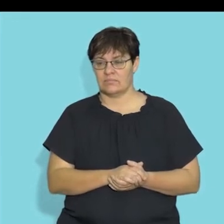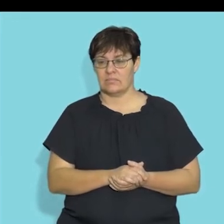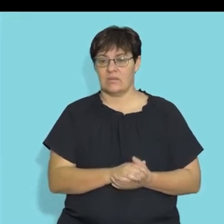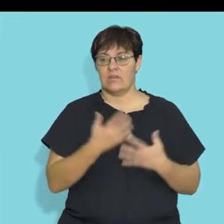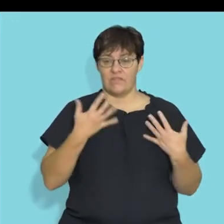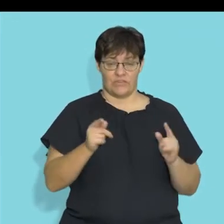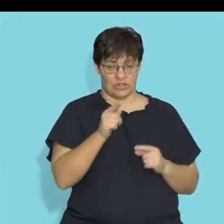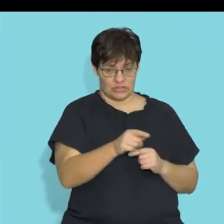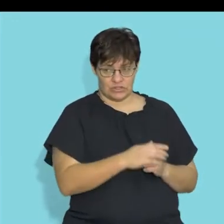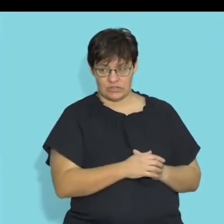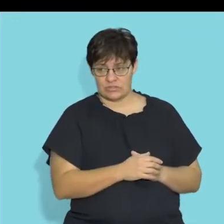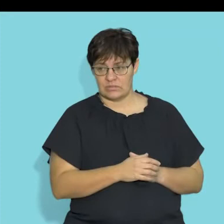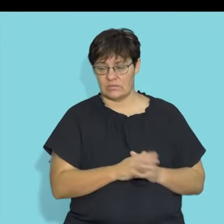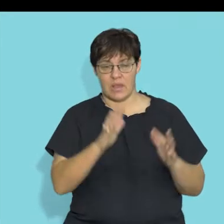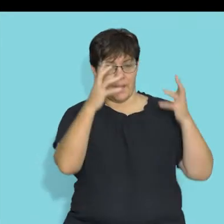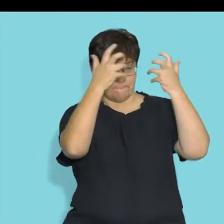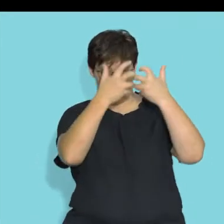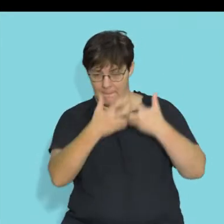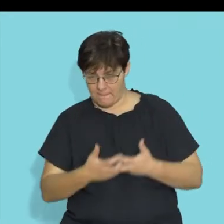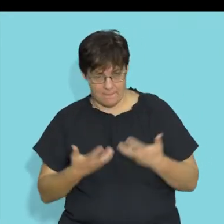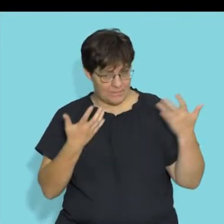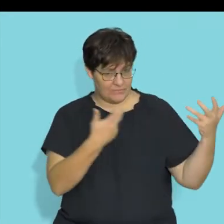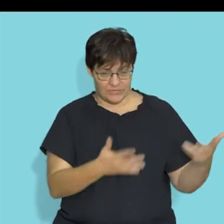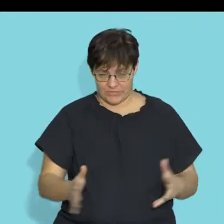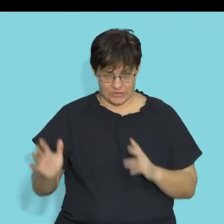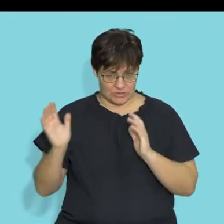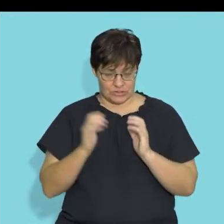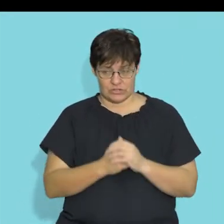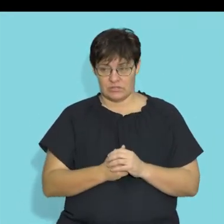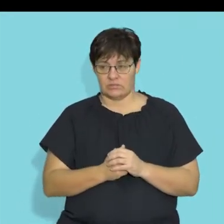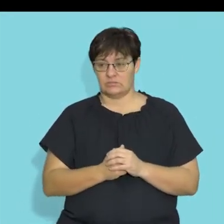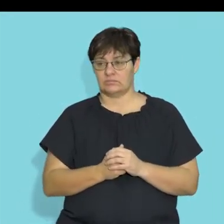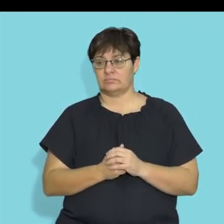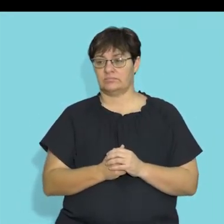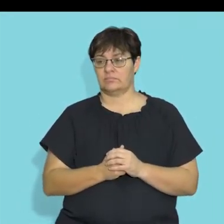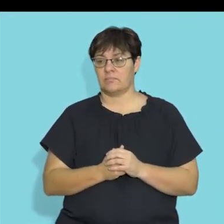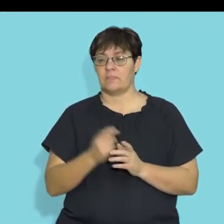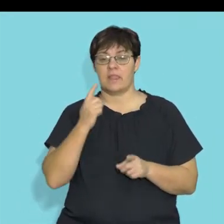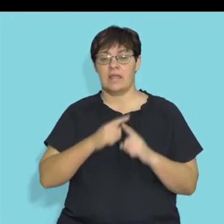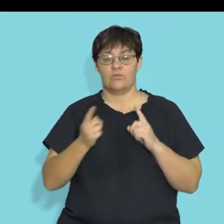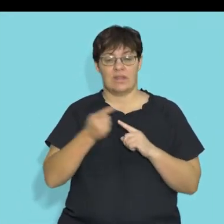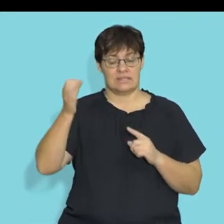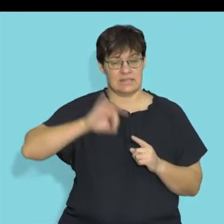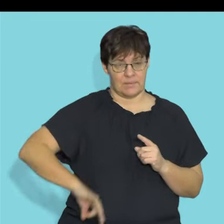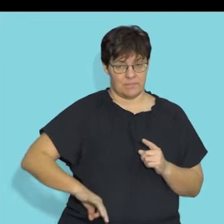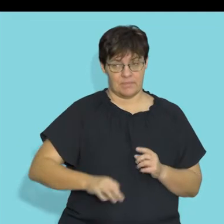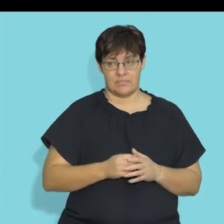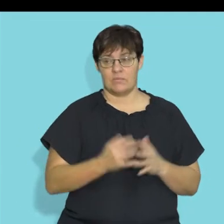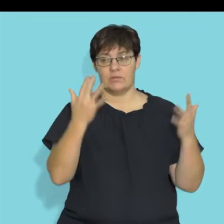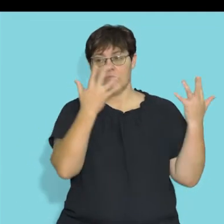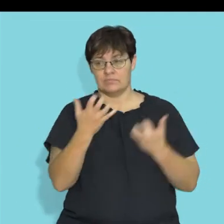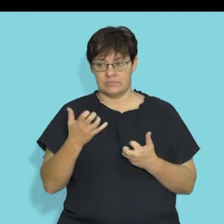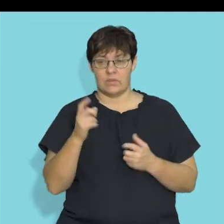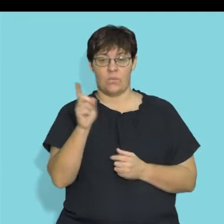back, so we now have fitted in all the figures that we needed, right? So we've got our